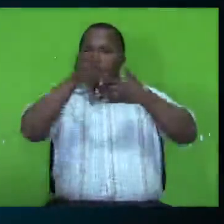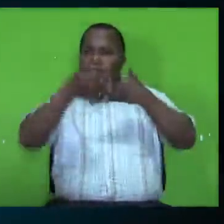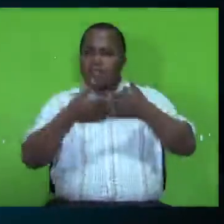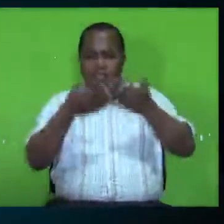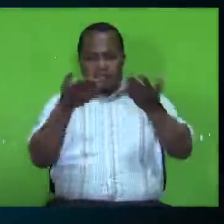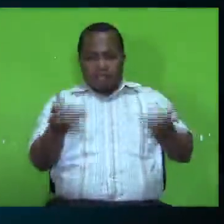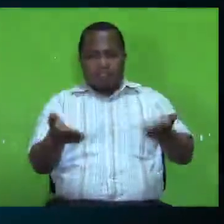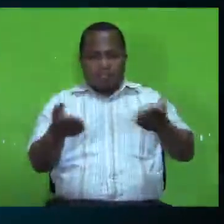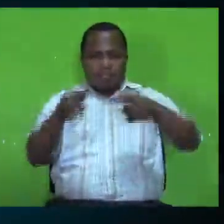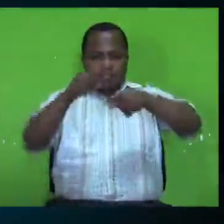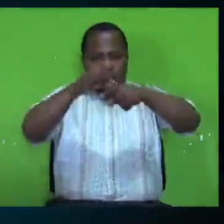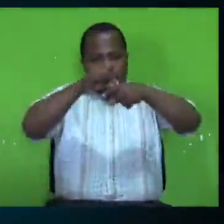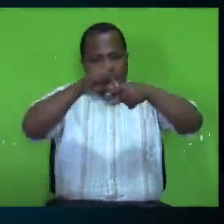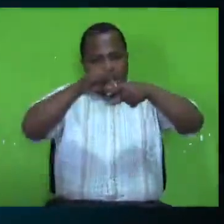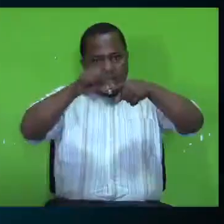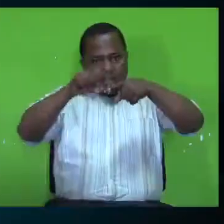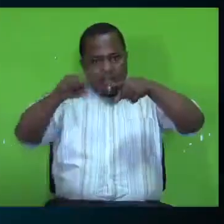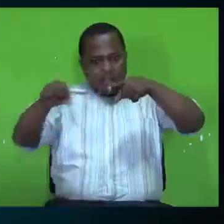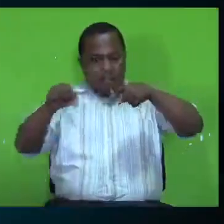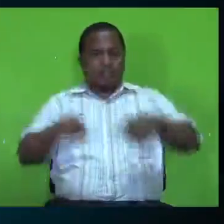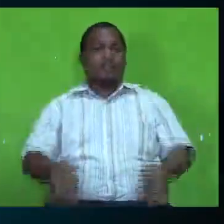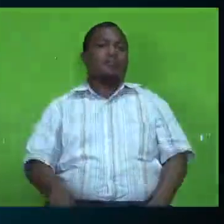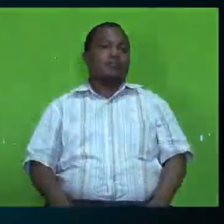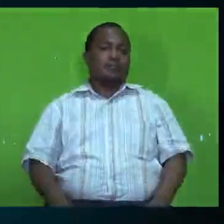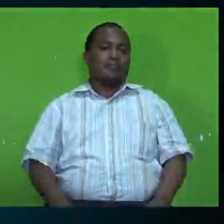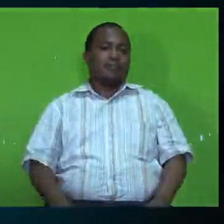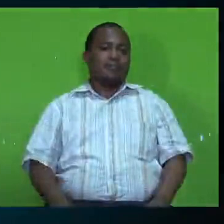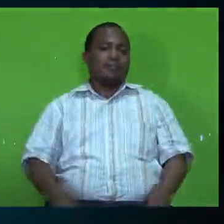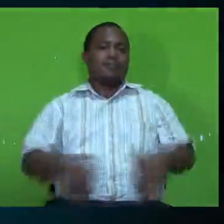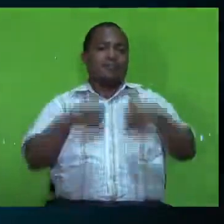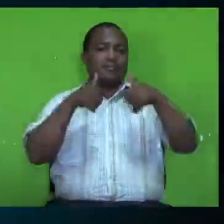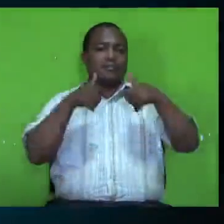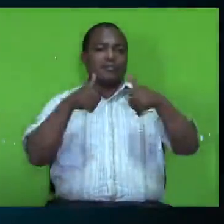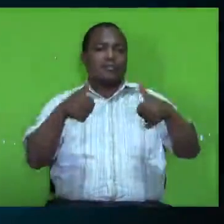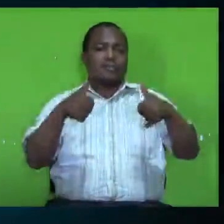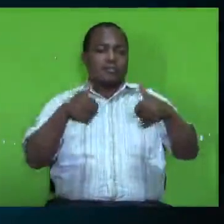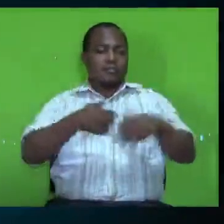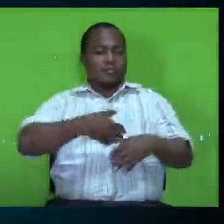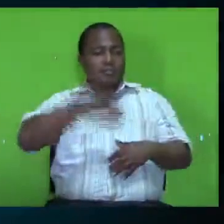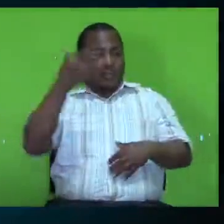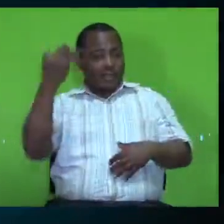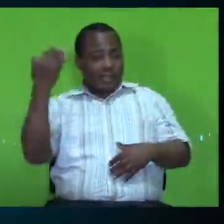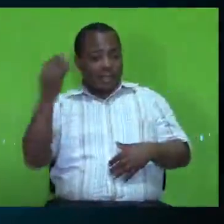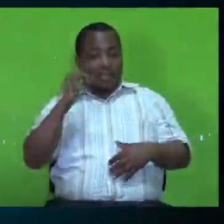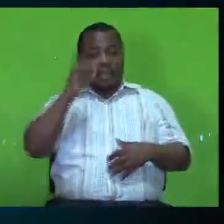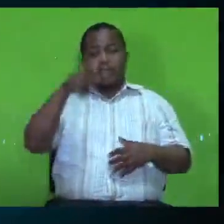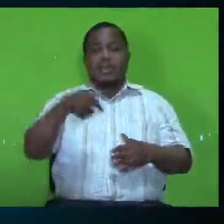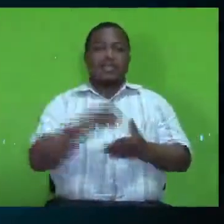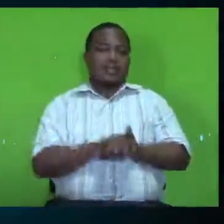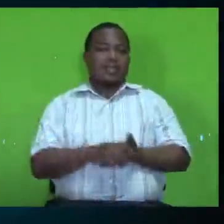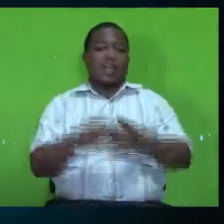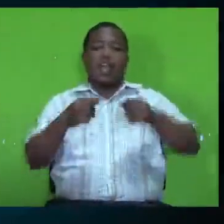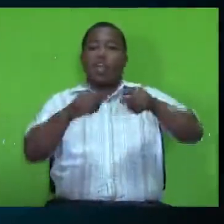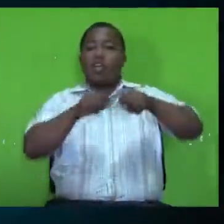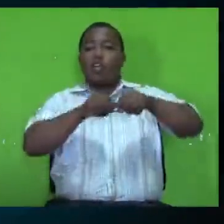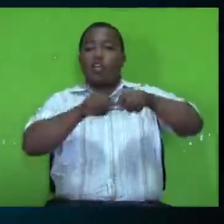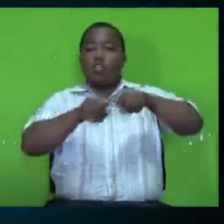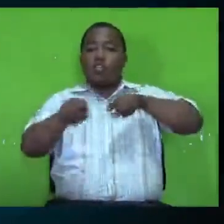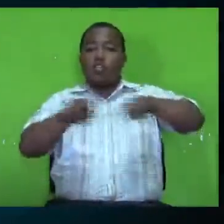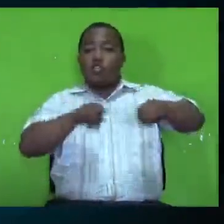please? Capillarity. Nice. And the next one is